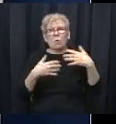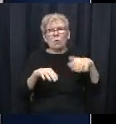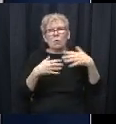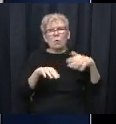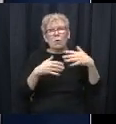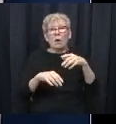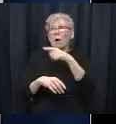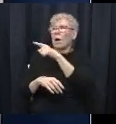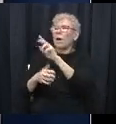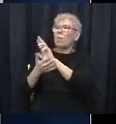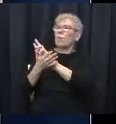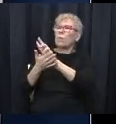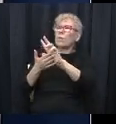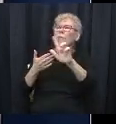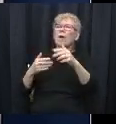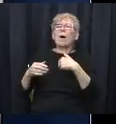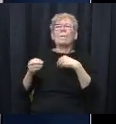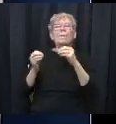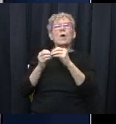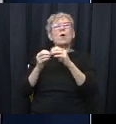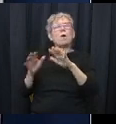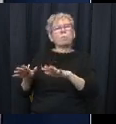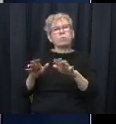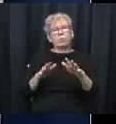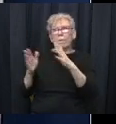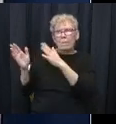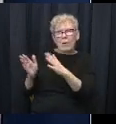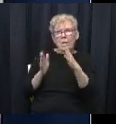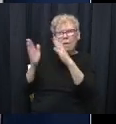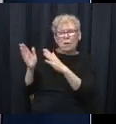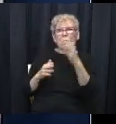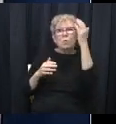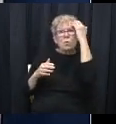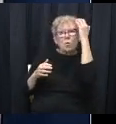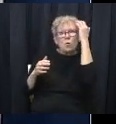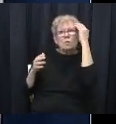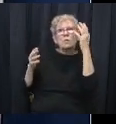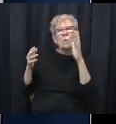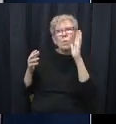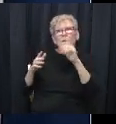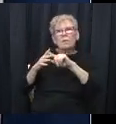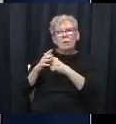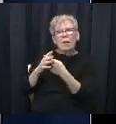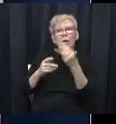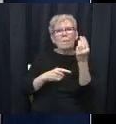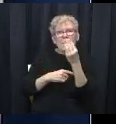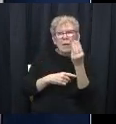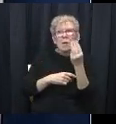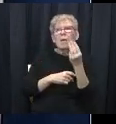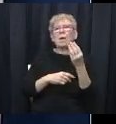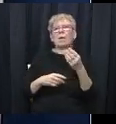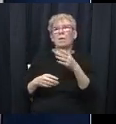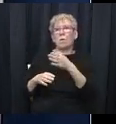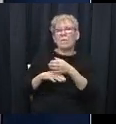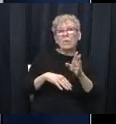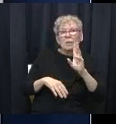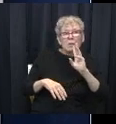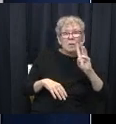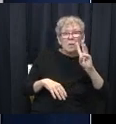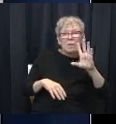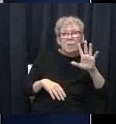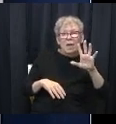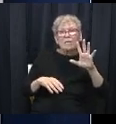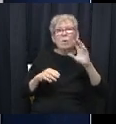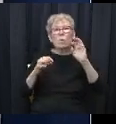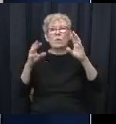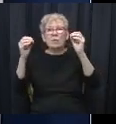educators can be fit in. We simply wouldn't be able to do that planning without those numbers. They've also increased the quantity of vaccine by 16% each week. And